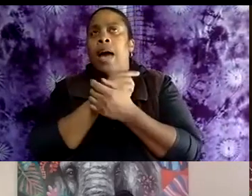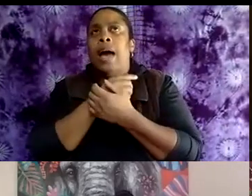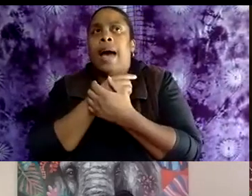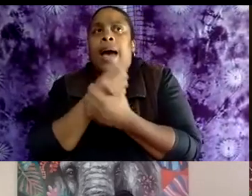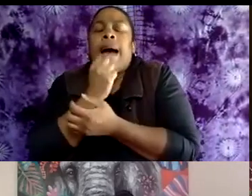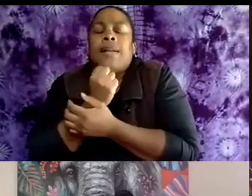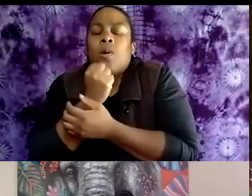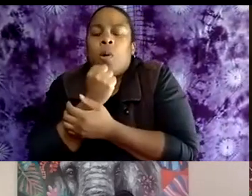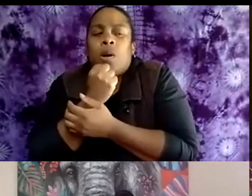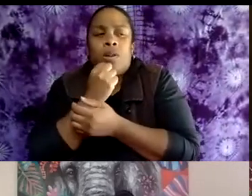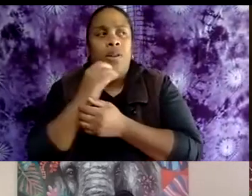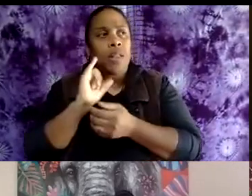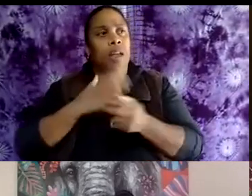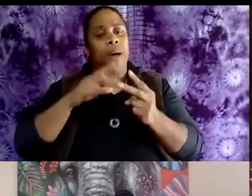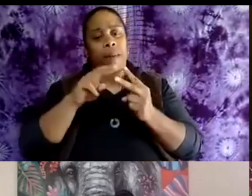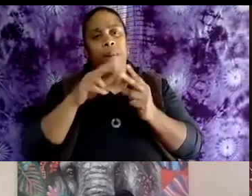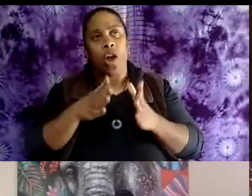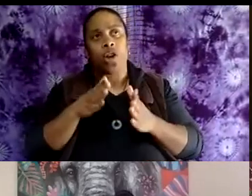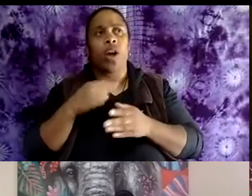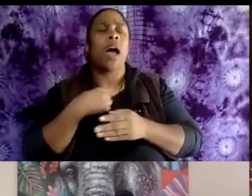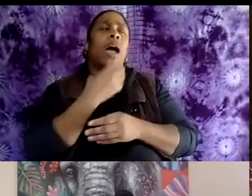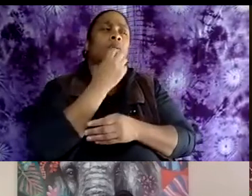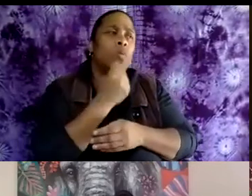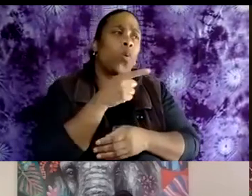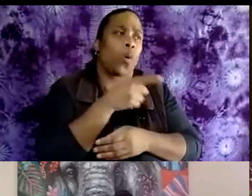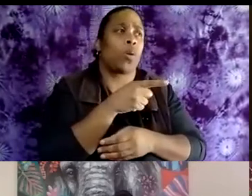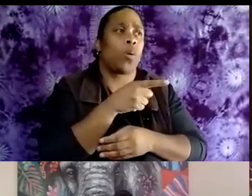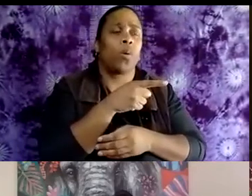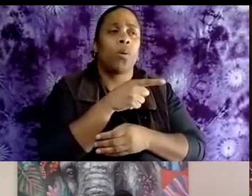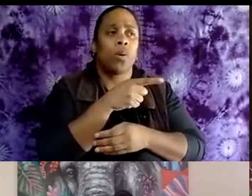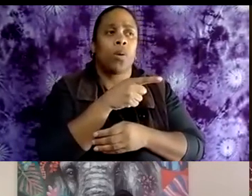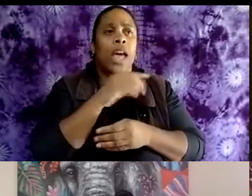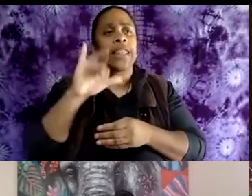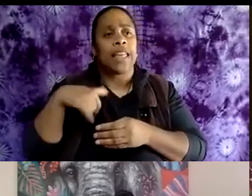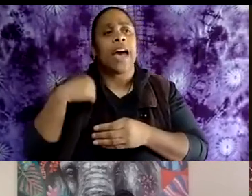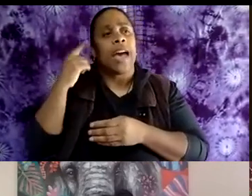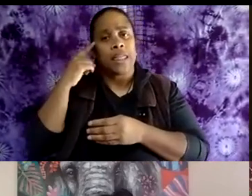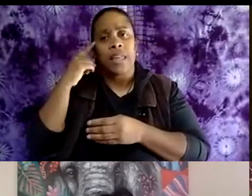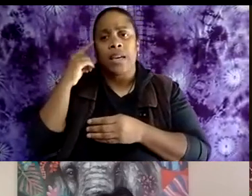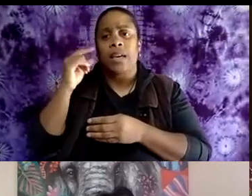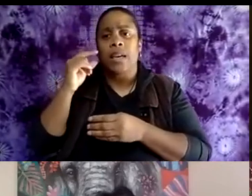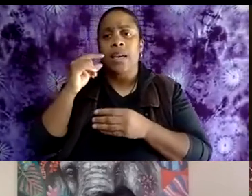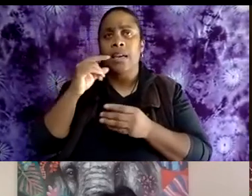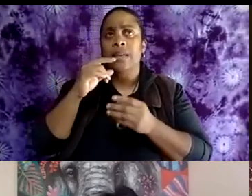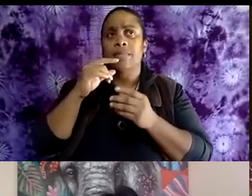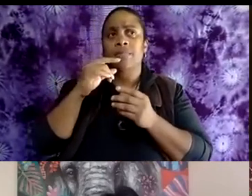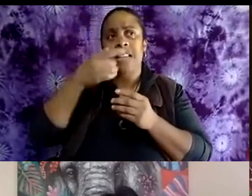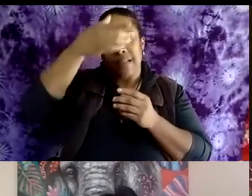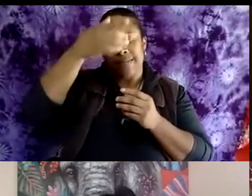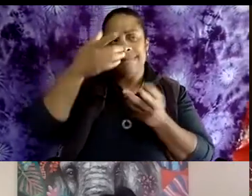I adore you, and here is why I adore you. And that, I think, is a divine kind of adoration.